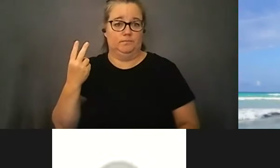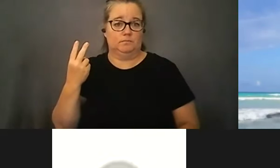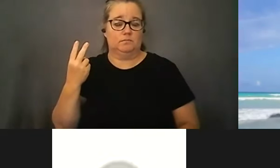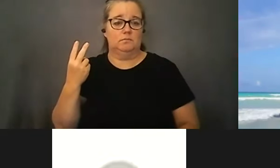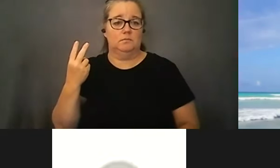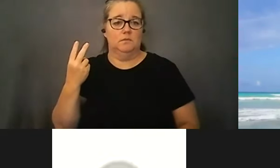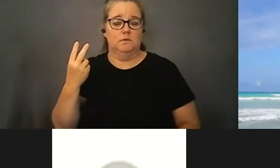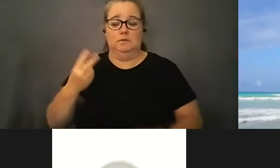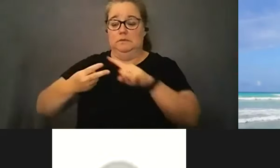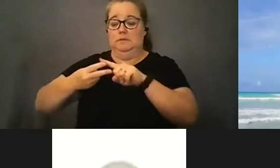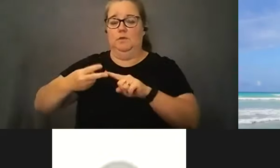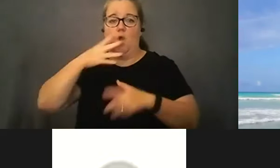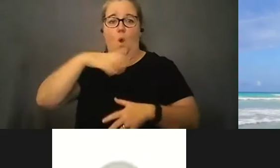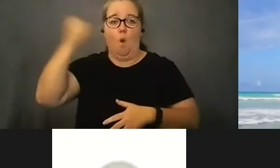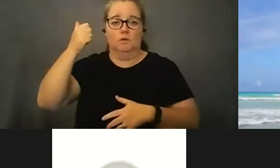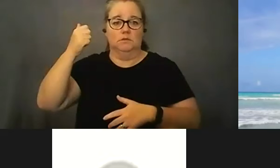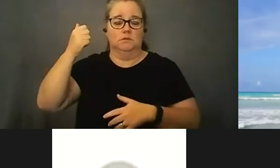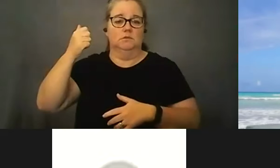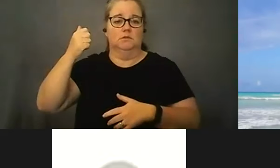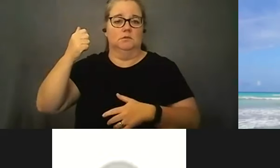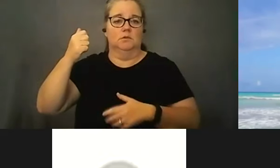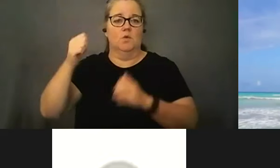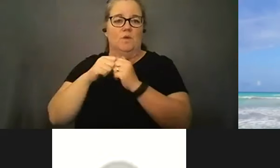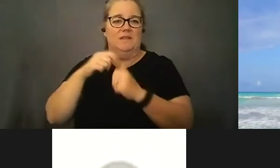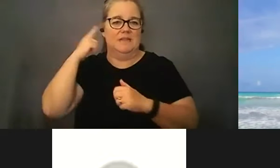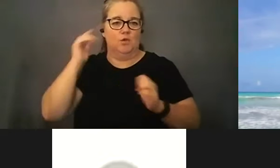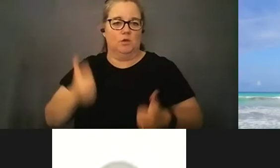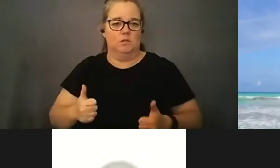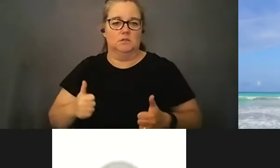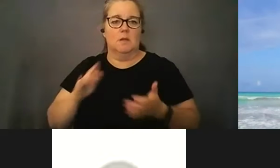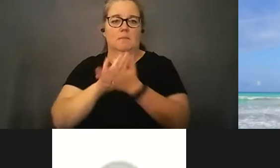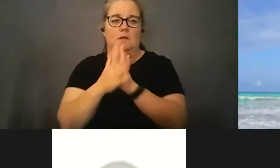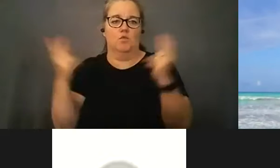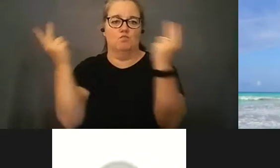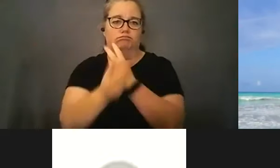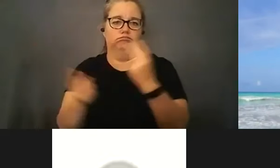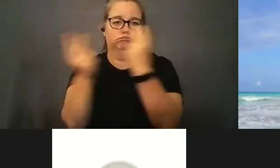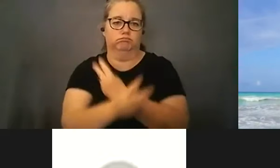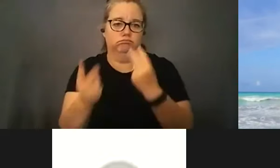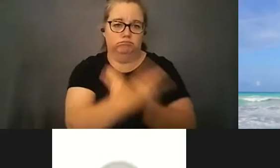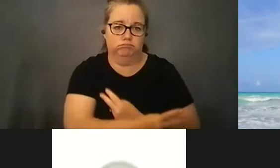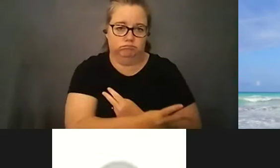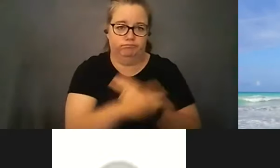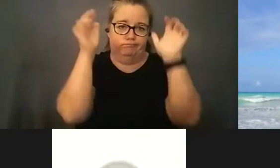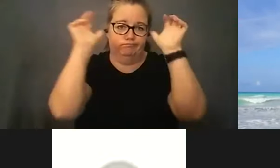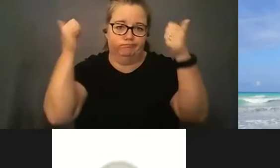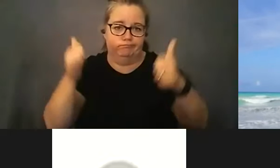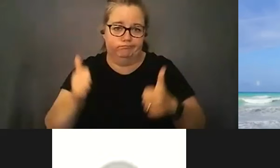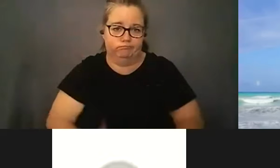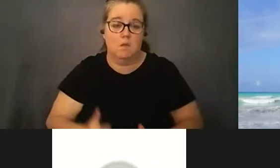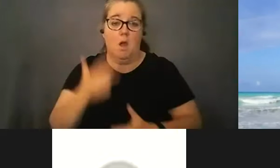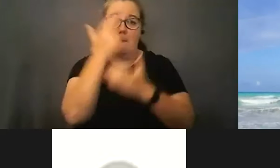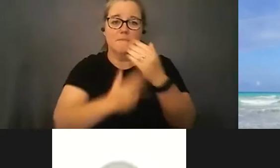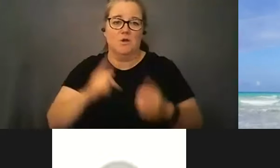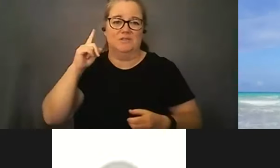the 2 older ones with hearing loss, it's been progressively worse. They are both deaf in their